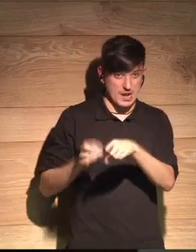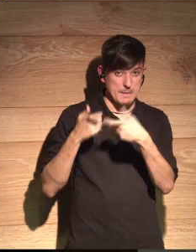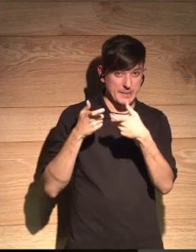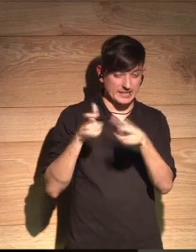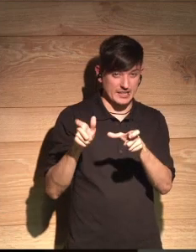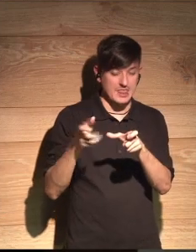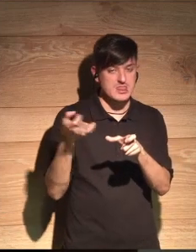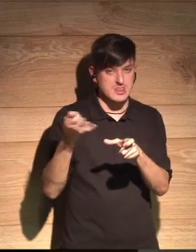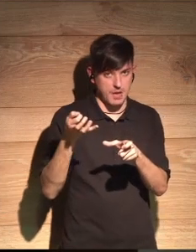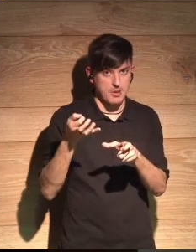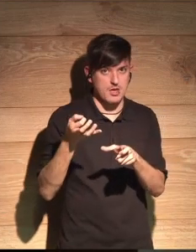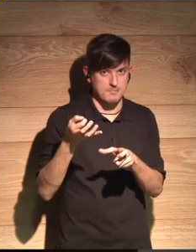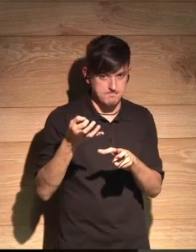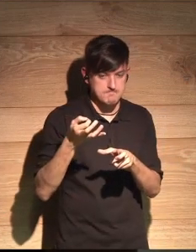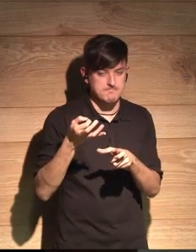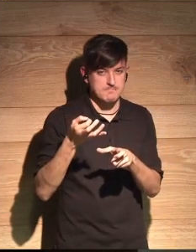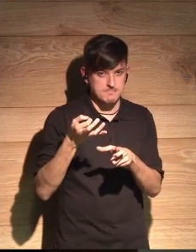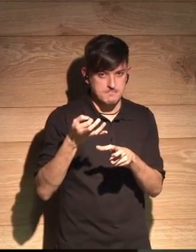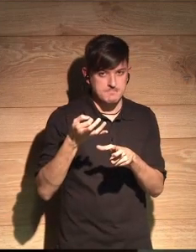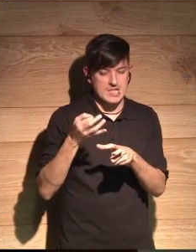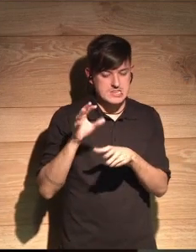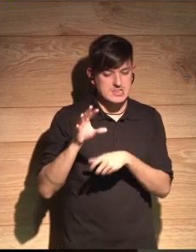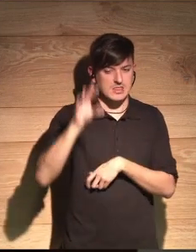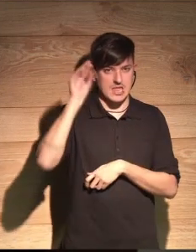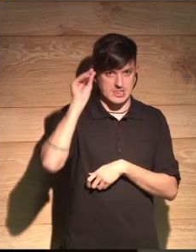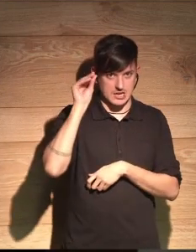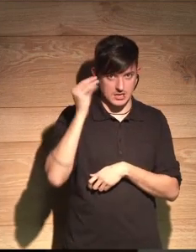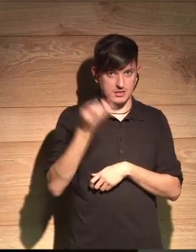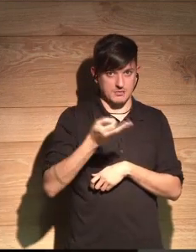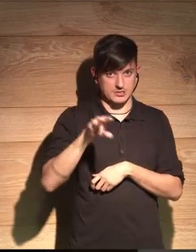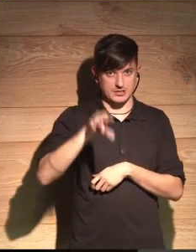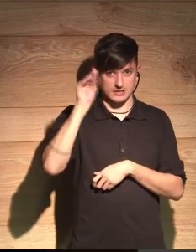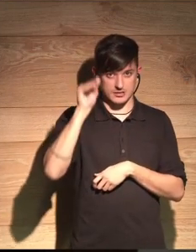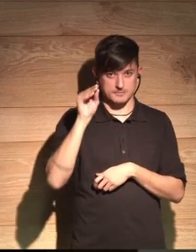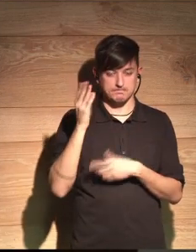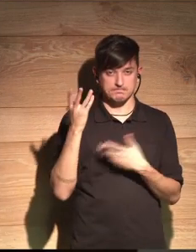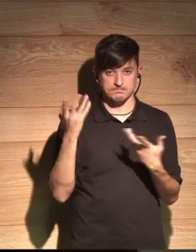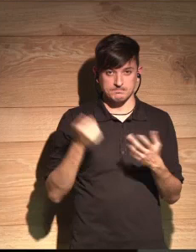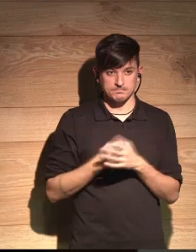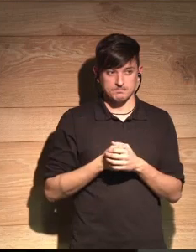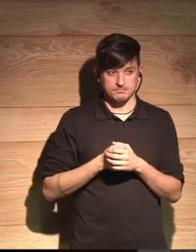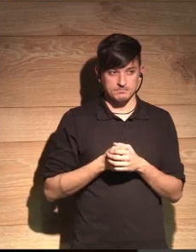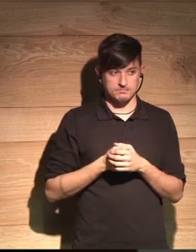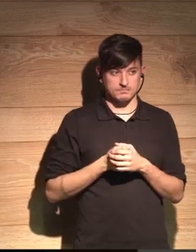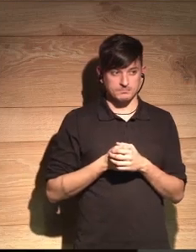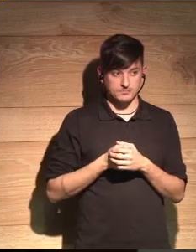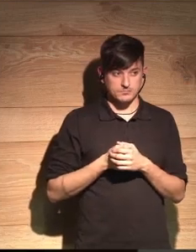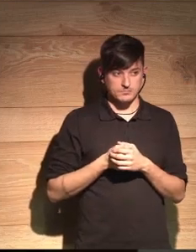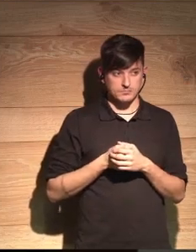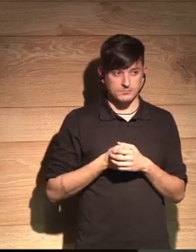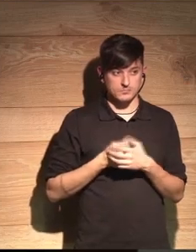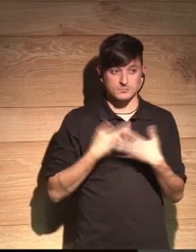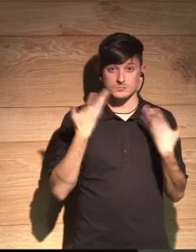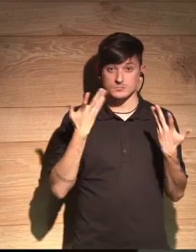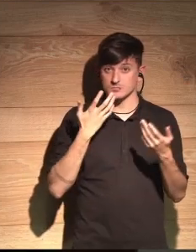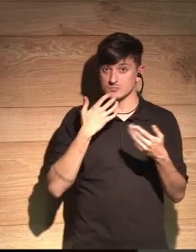there is another part. And we need to understand the second part as well. And we need to know how to handle